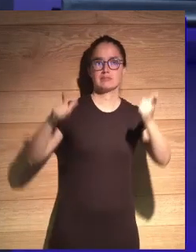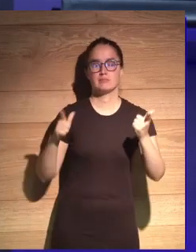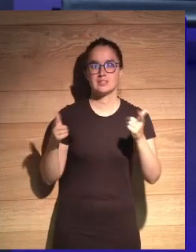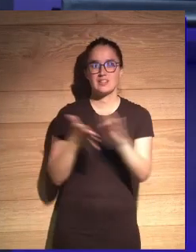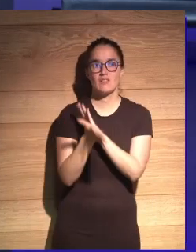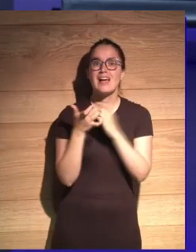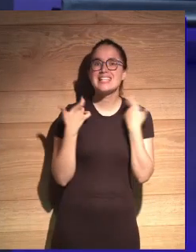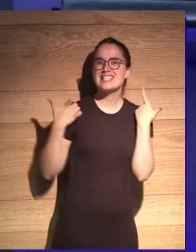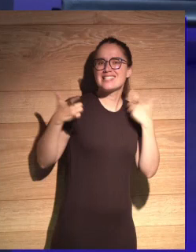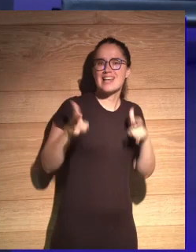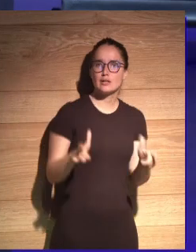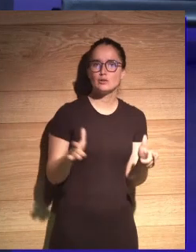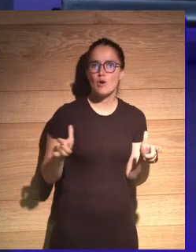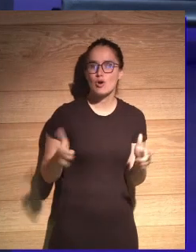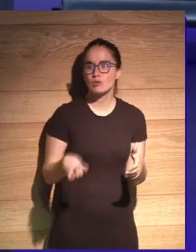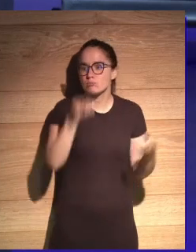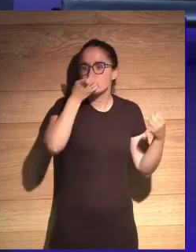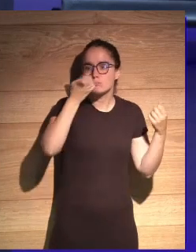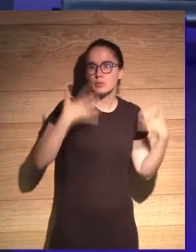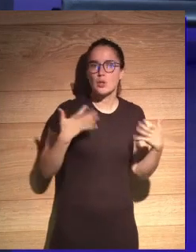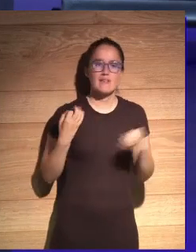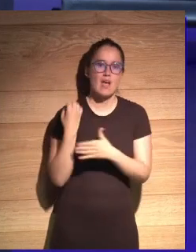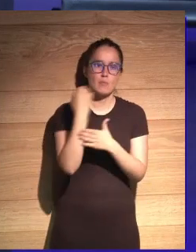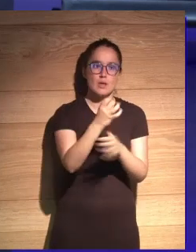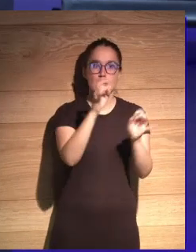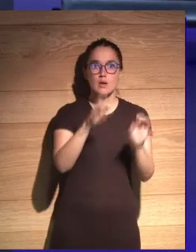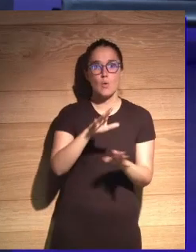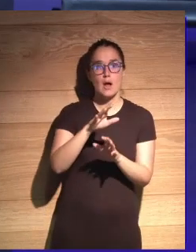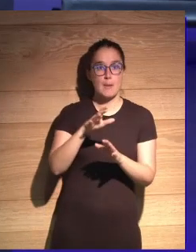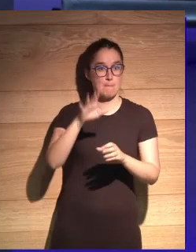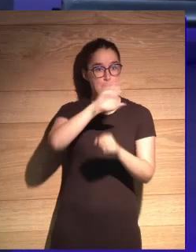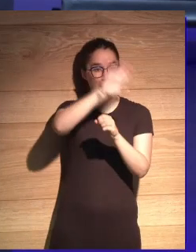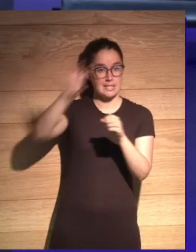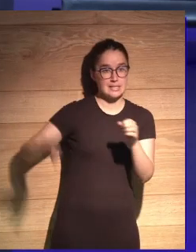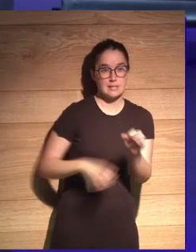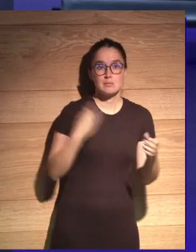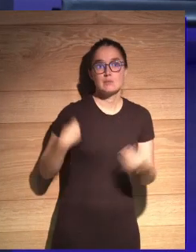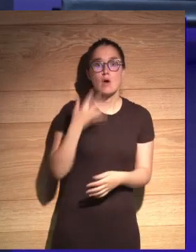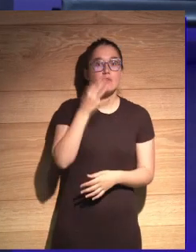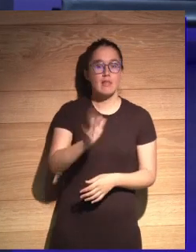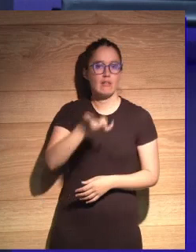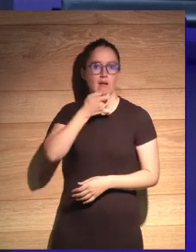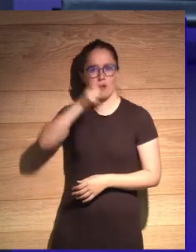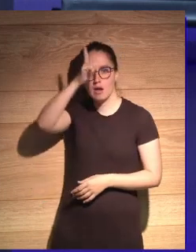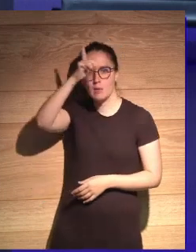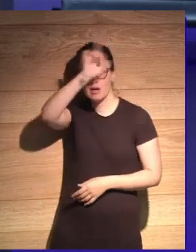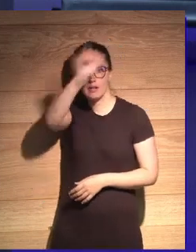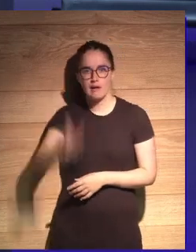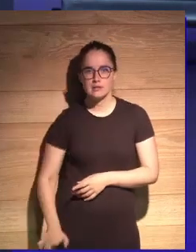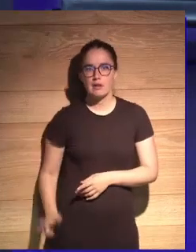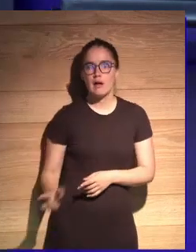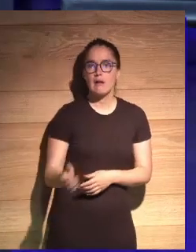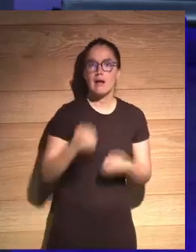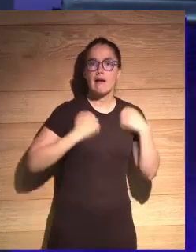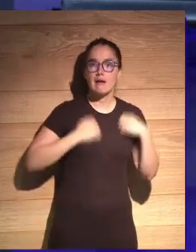industry. They support us, and they have realized that they should support us as our neighboring